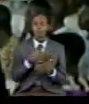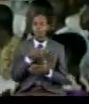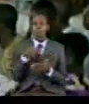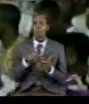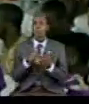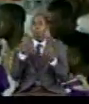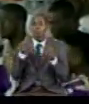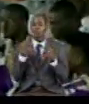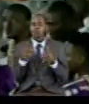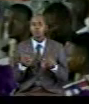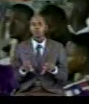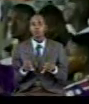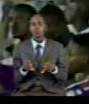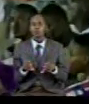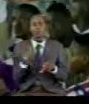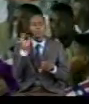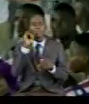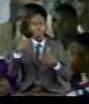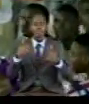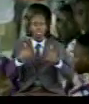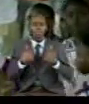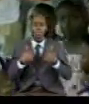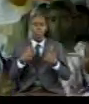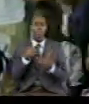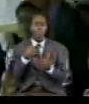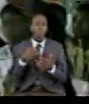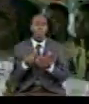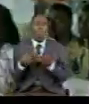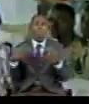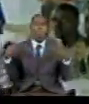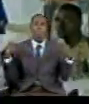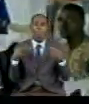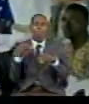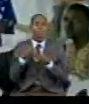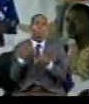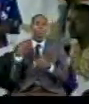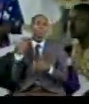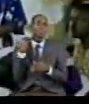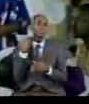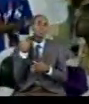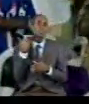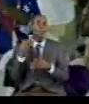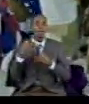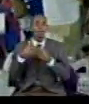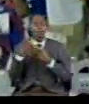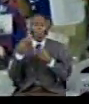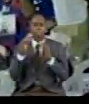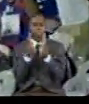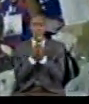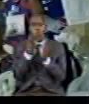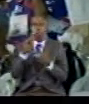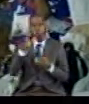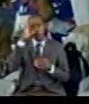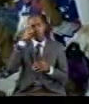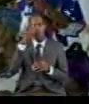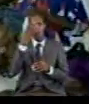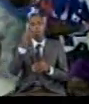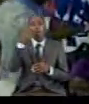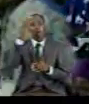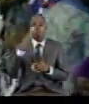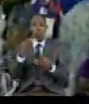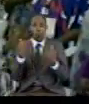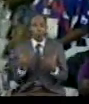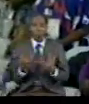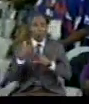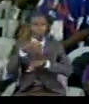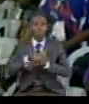that he's been having this pain in the neck. But after the prayers of the man of God tonight, all